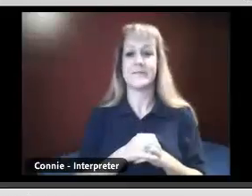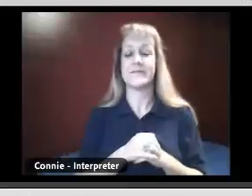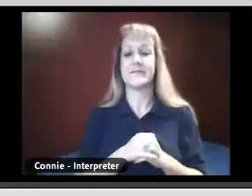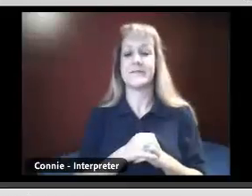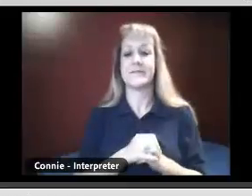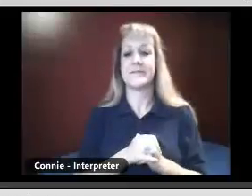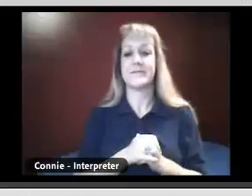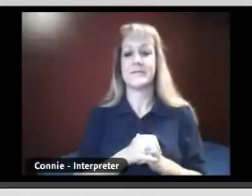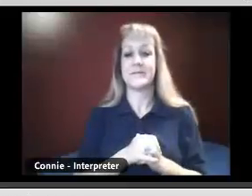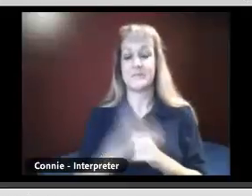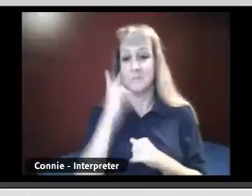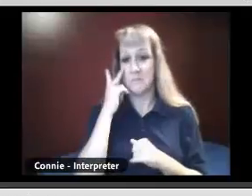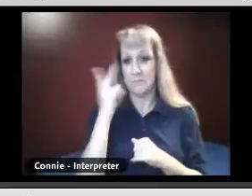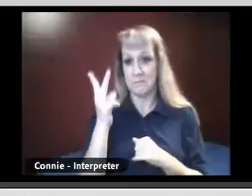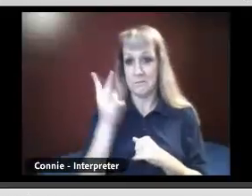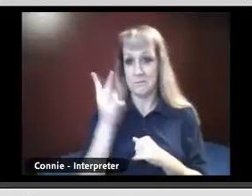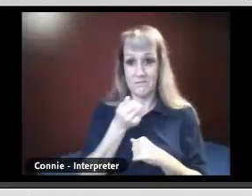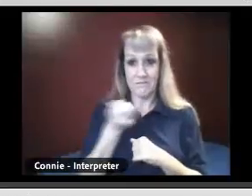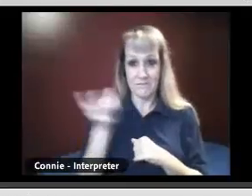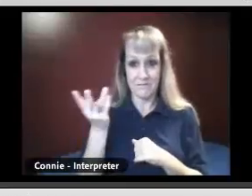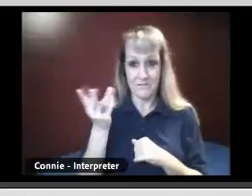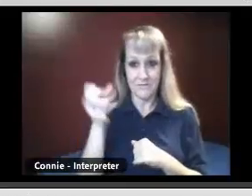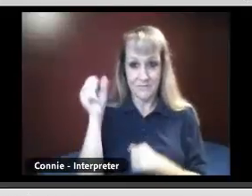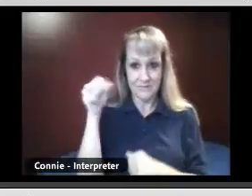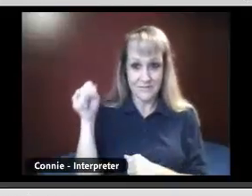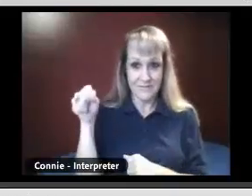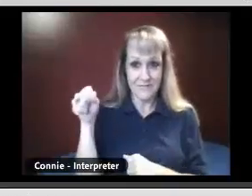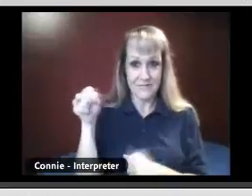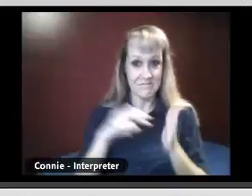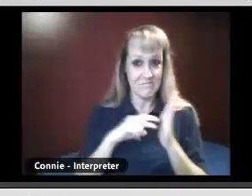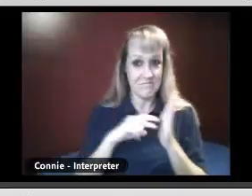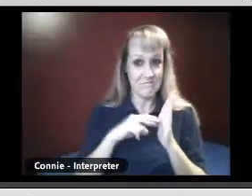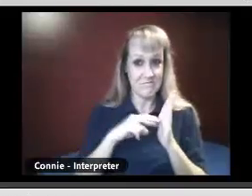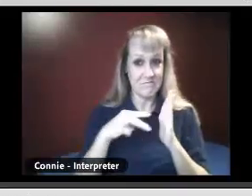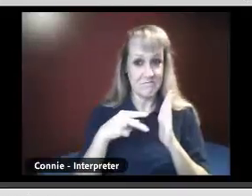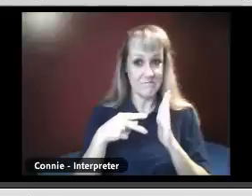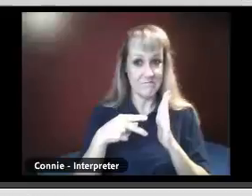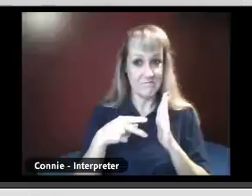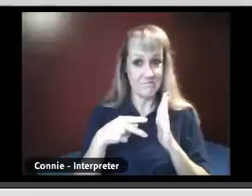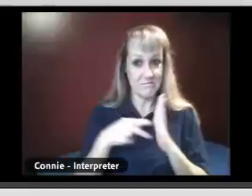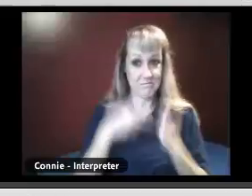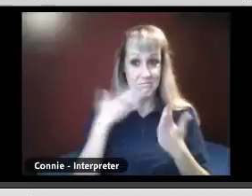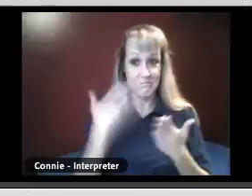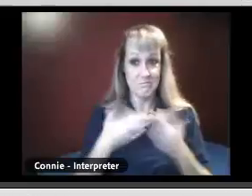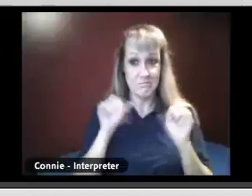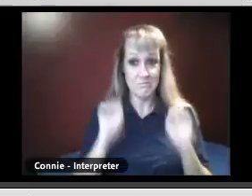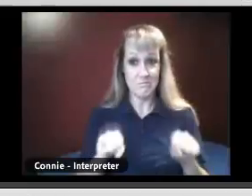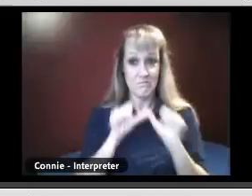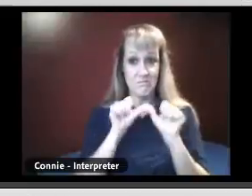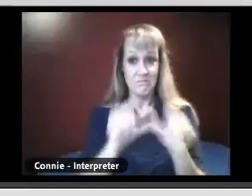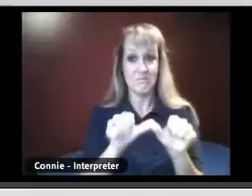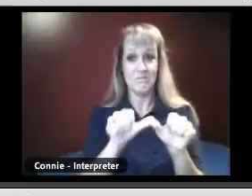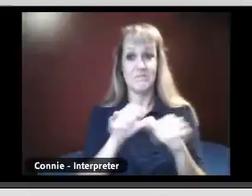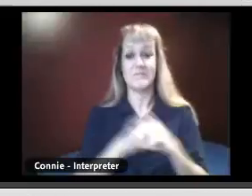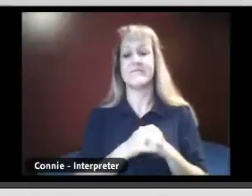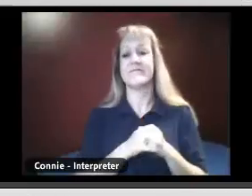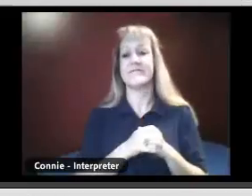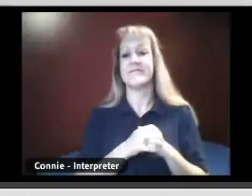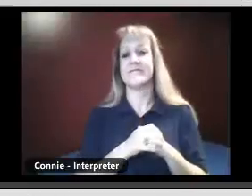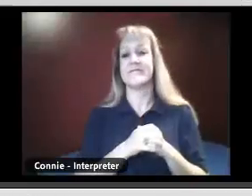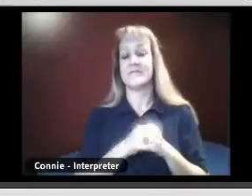So I'm seeing several yeses, so I'm going to say that we are good to go. So, having seen